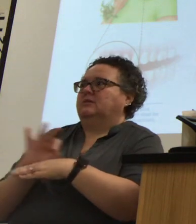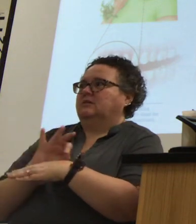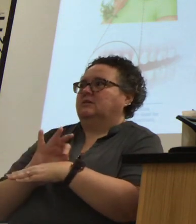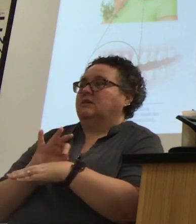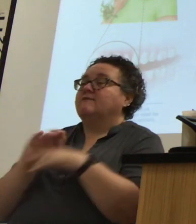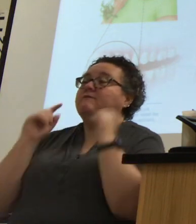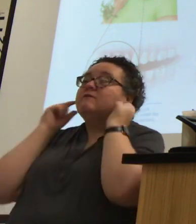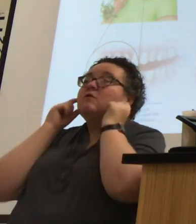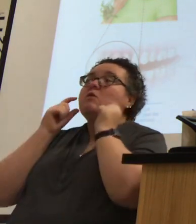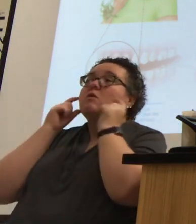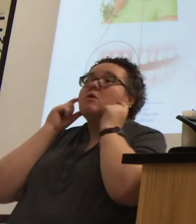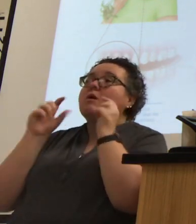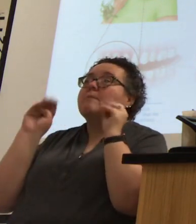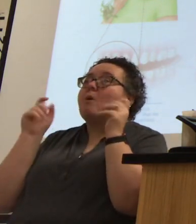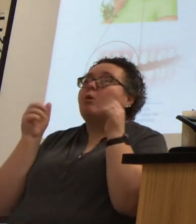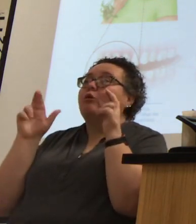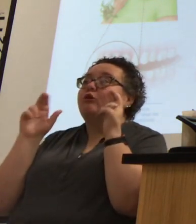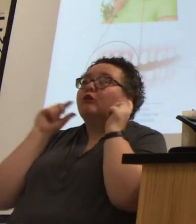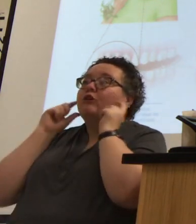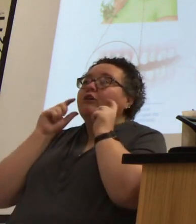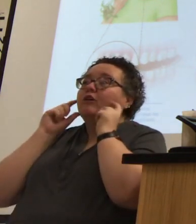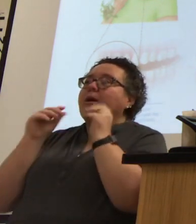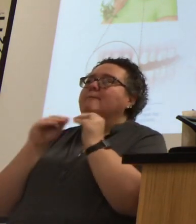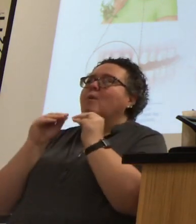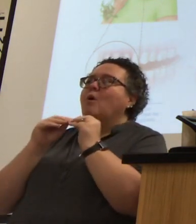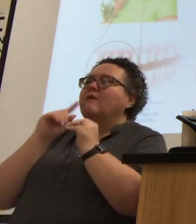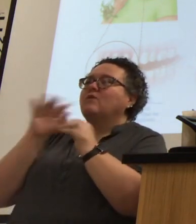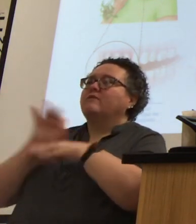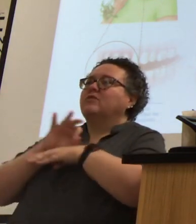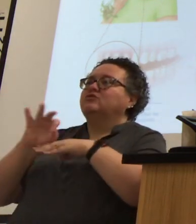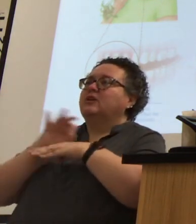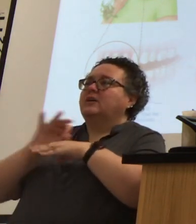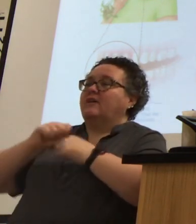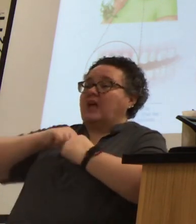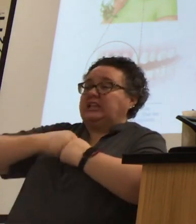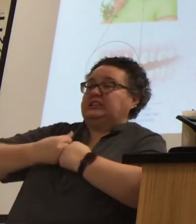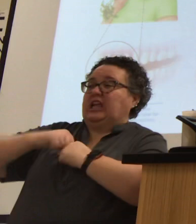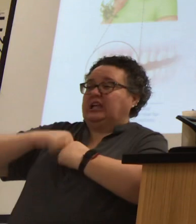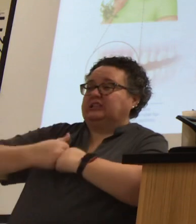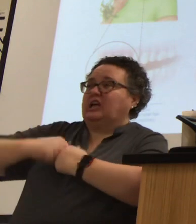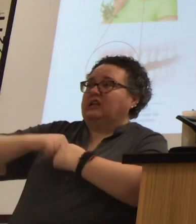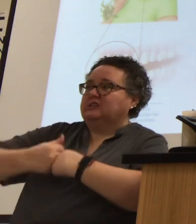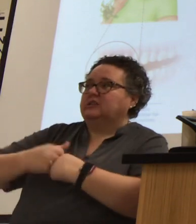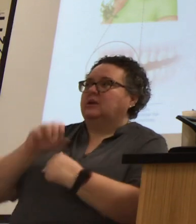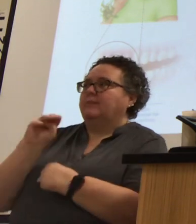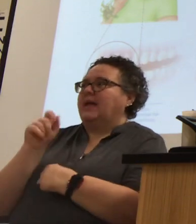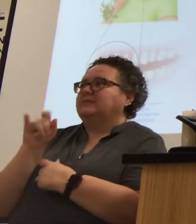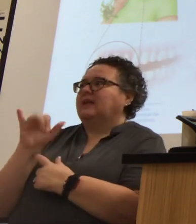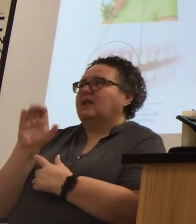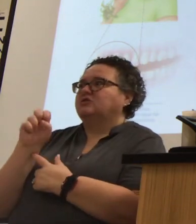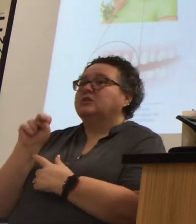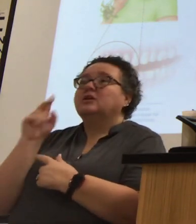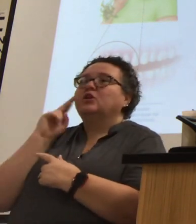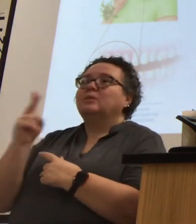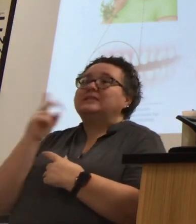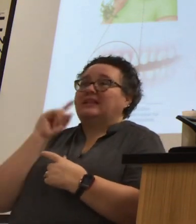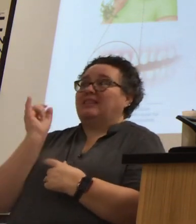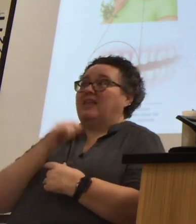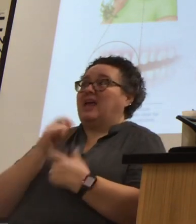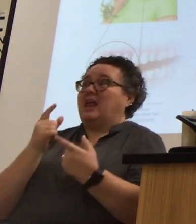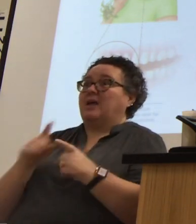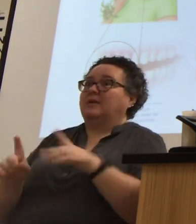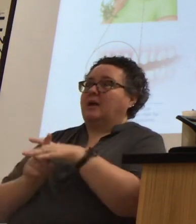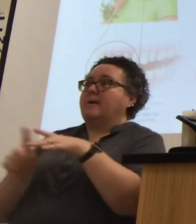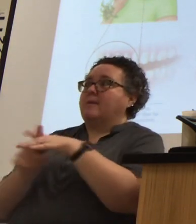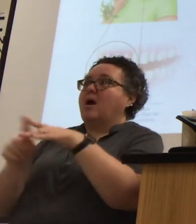For molars, their structure is more for the function of mastication. So, you'll see this theme